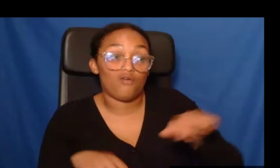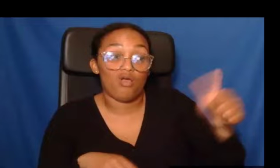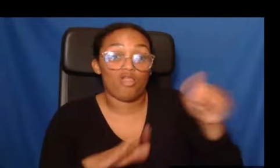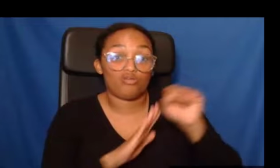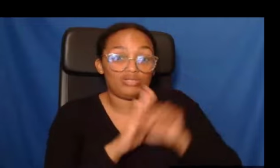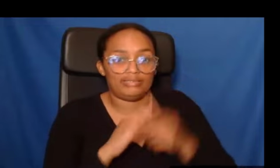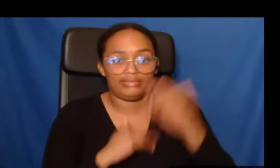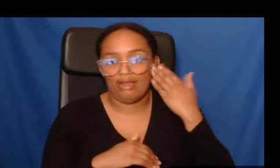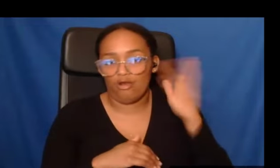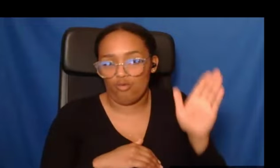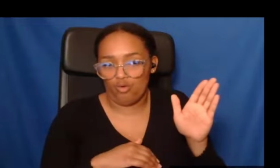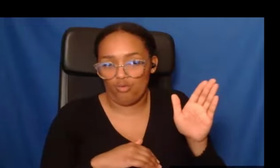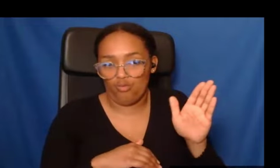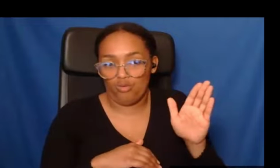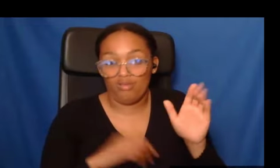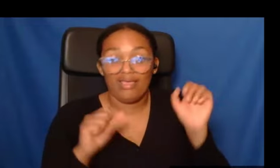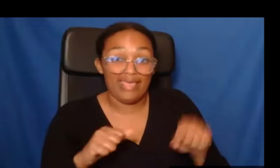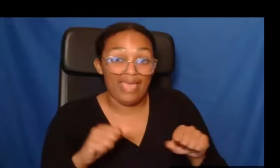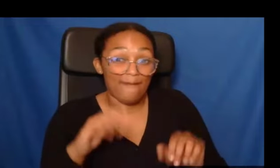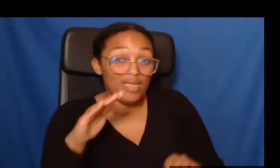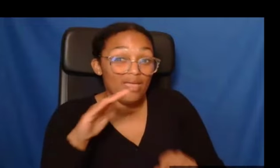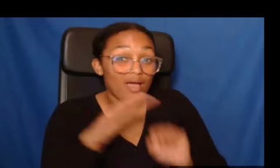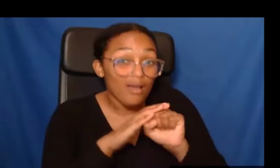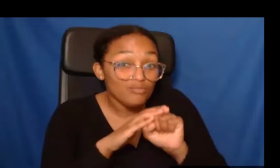Mary Jo has any other comments on that.